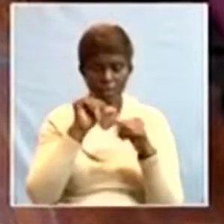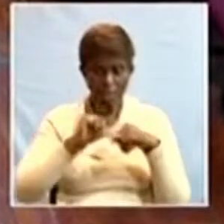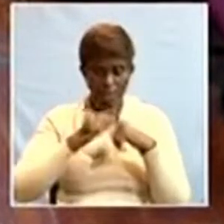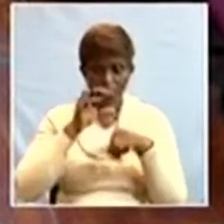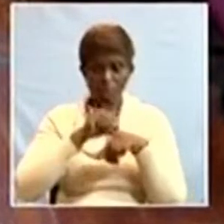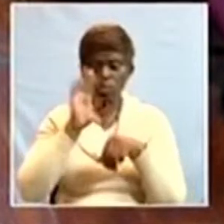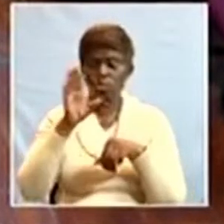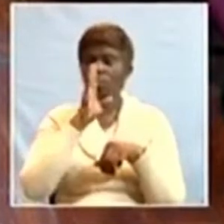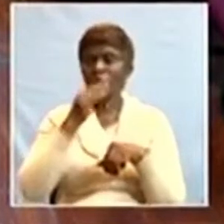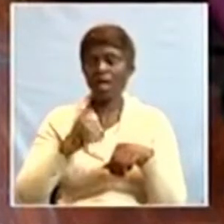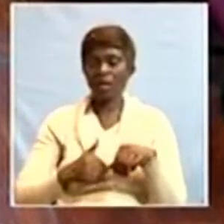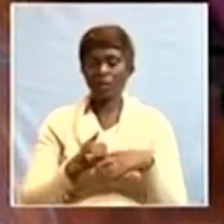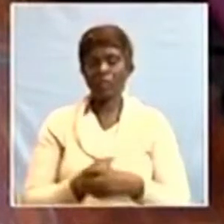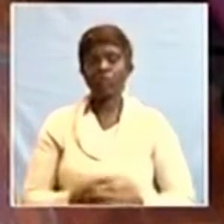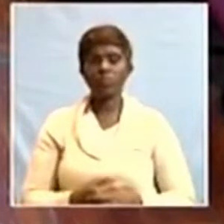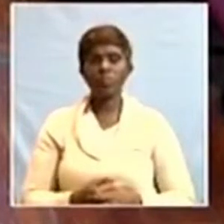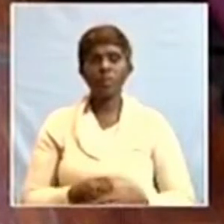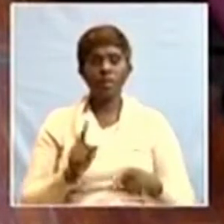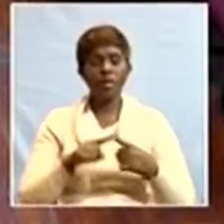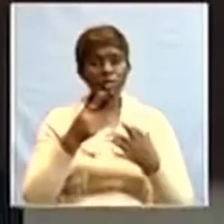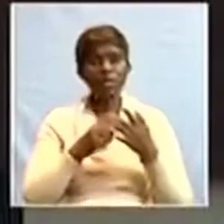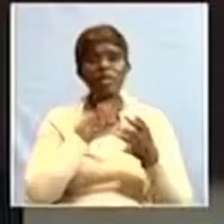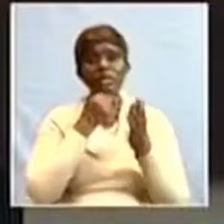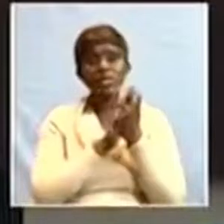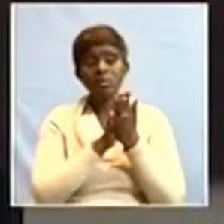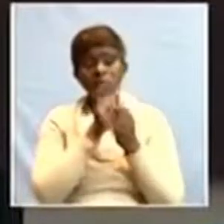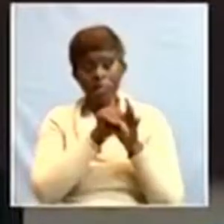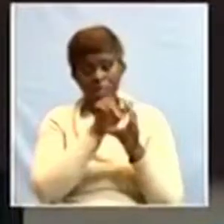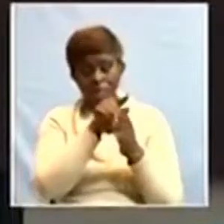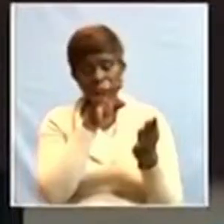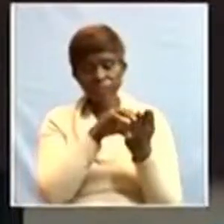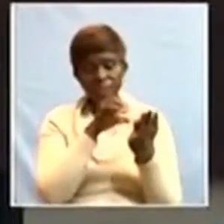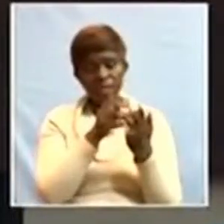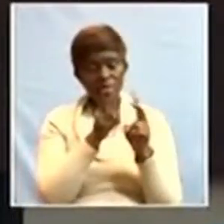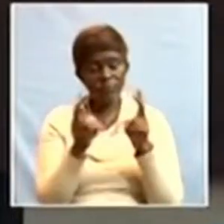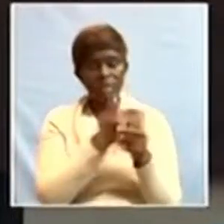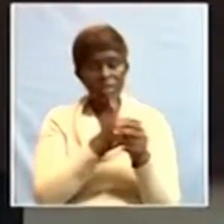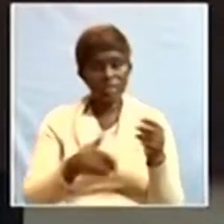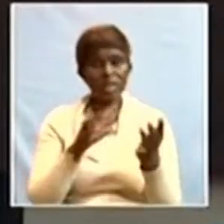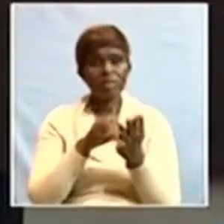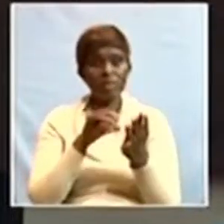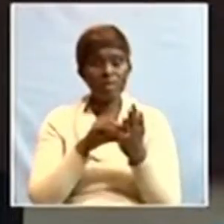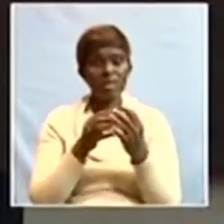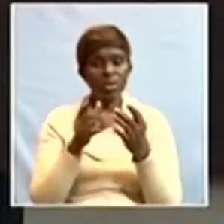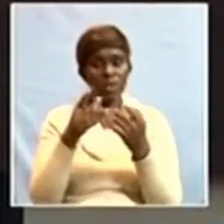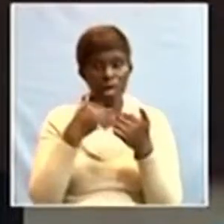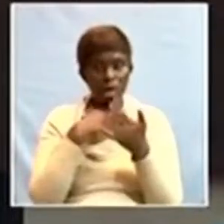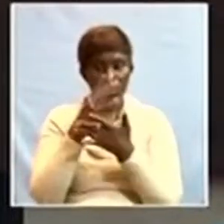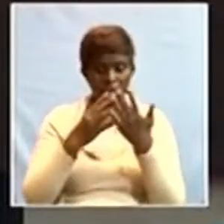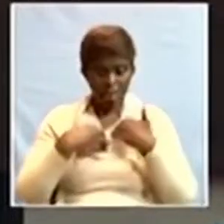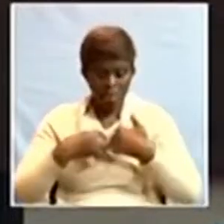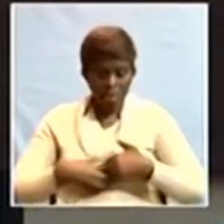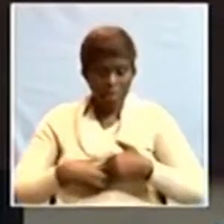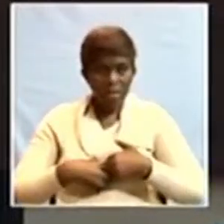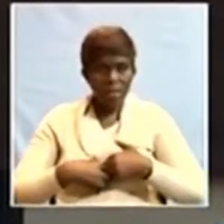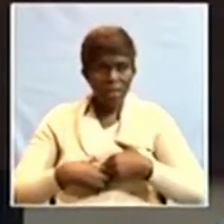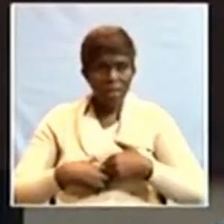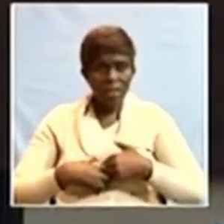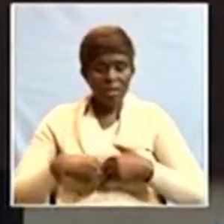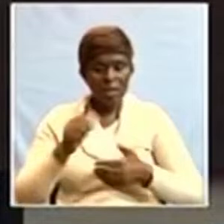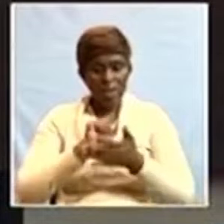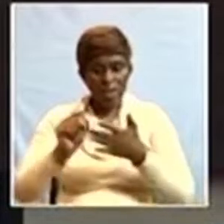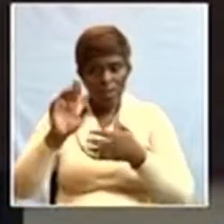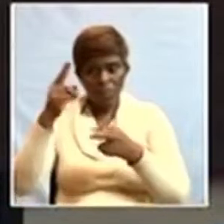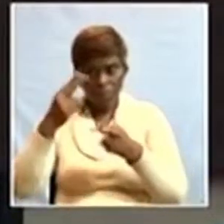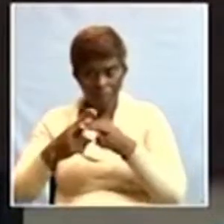behalf. But take interest in this matter. A very serious matter, where you have somebody properly writing their